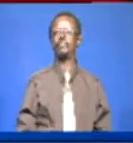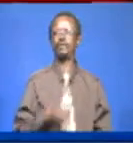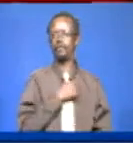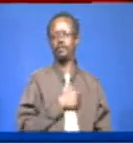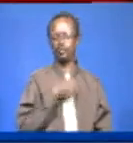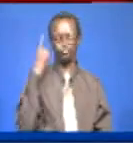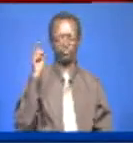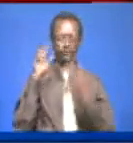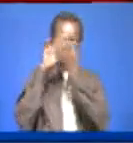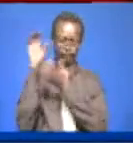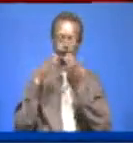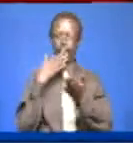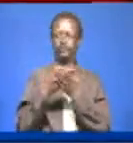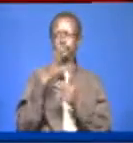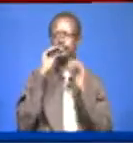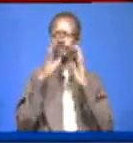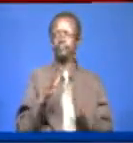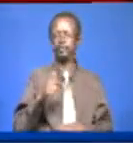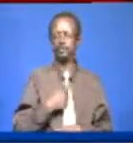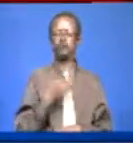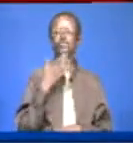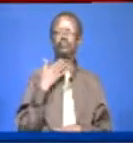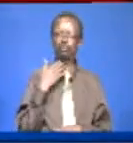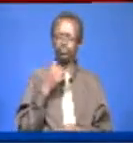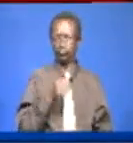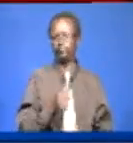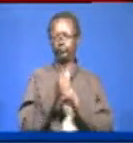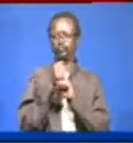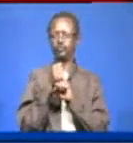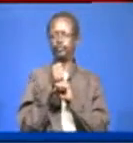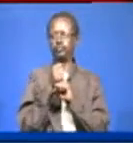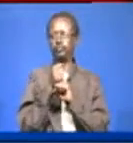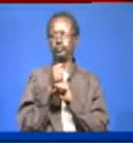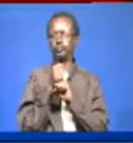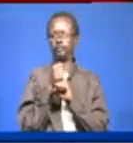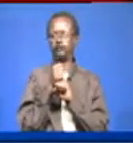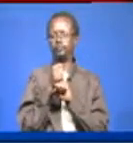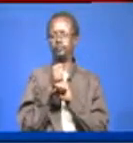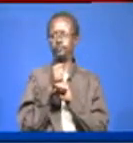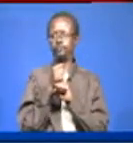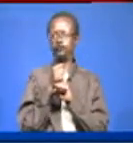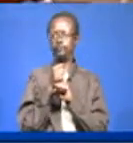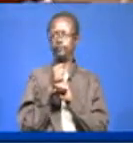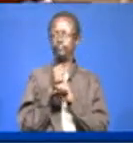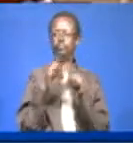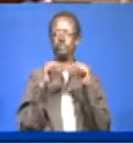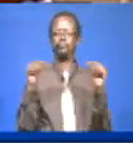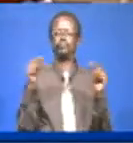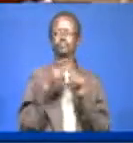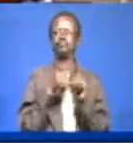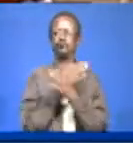Madam Speaker, I just want to highlight and to support submissions that have been made by my colleague, Senator